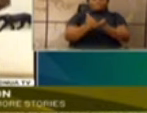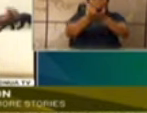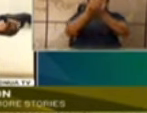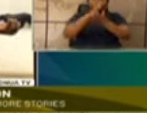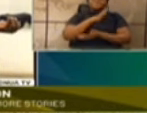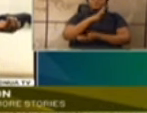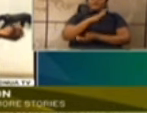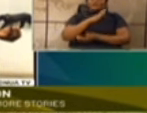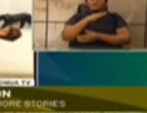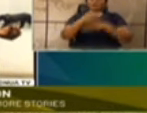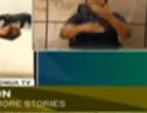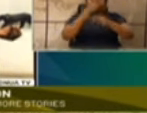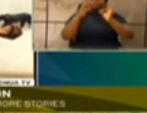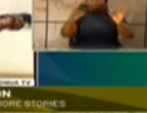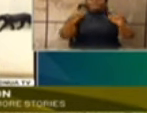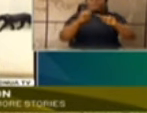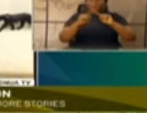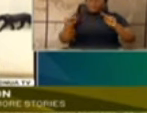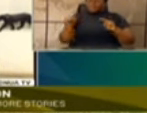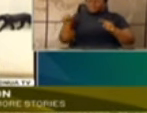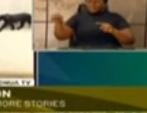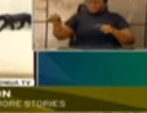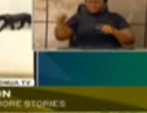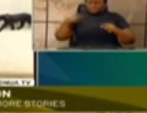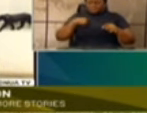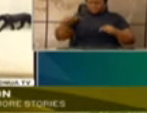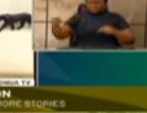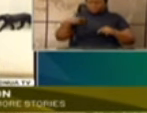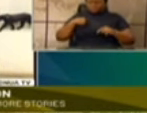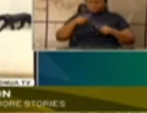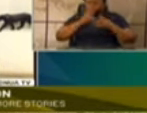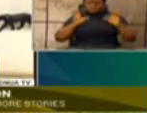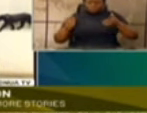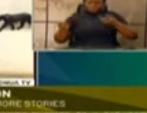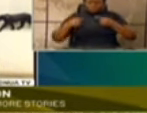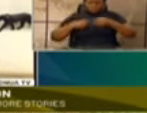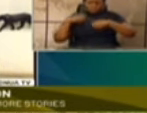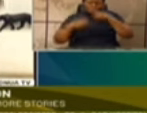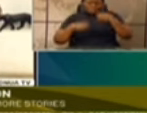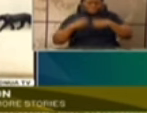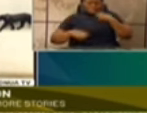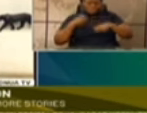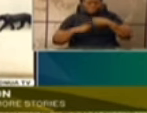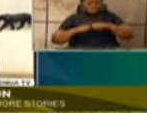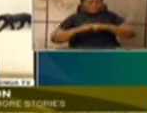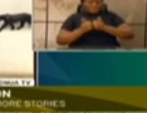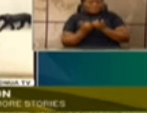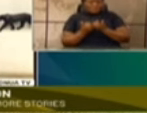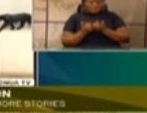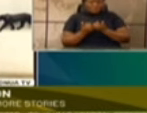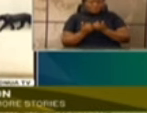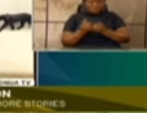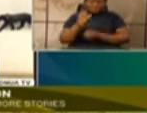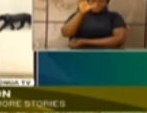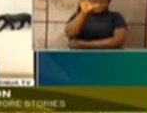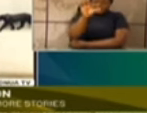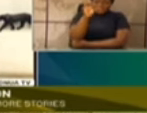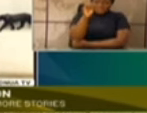Kosi se, na, tekwai, eye CEO, or managing director, ema Slit